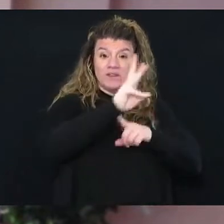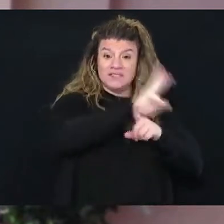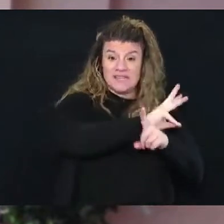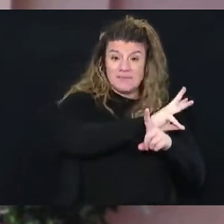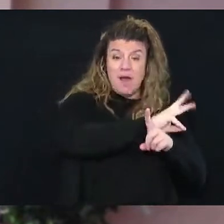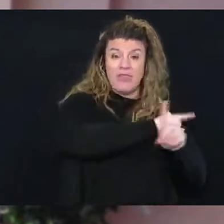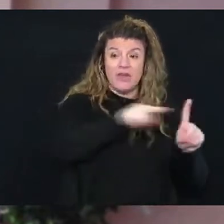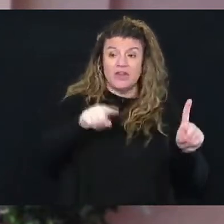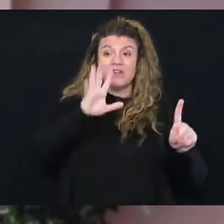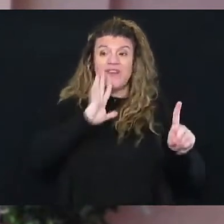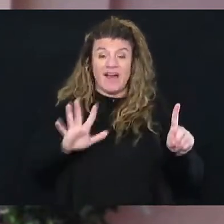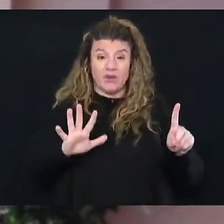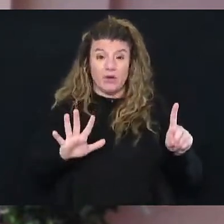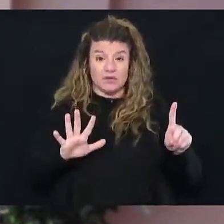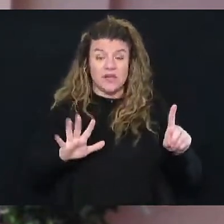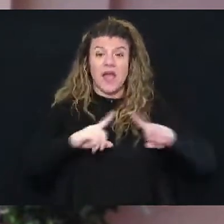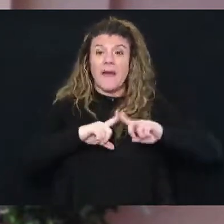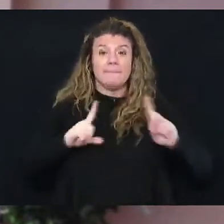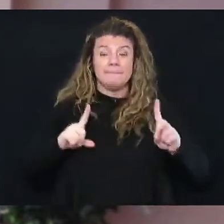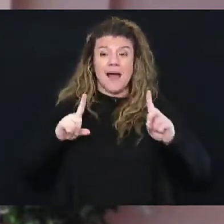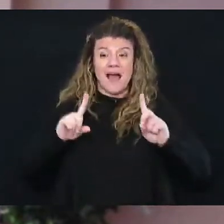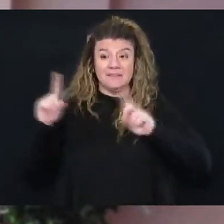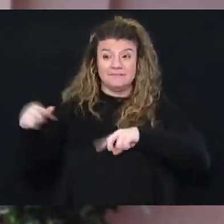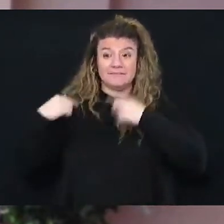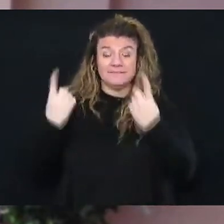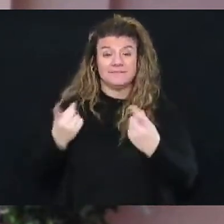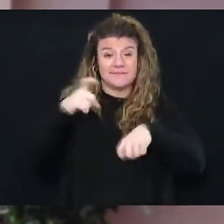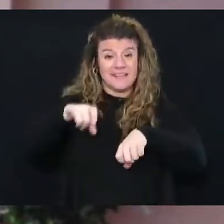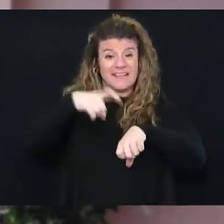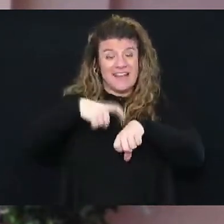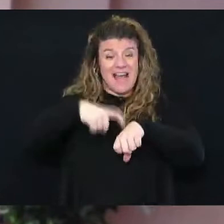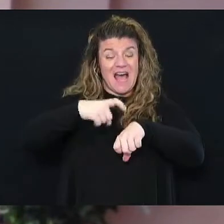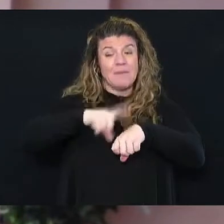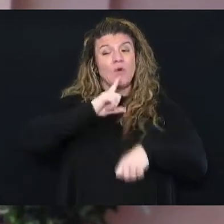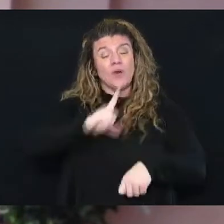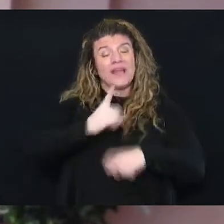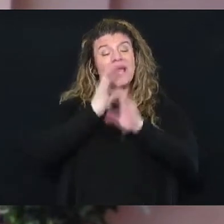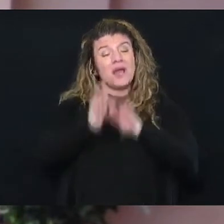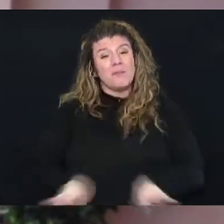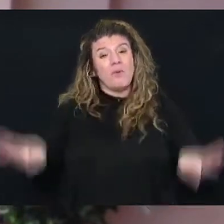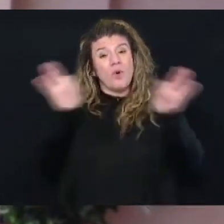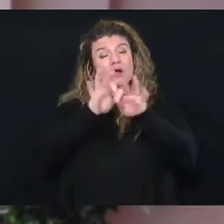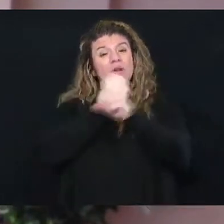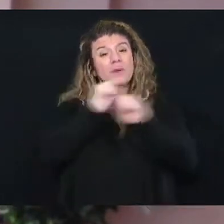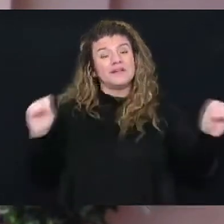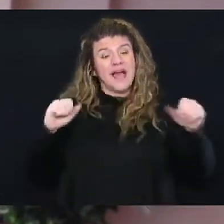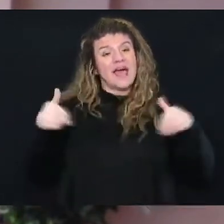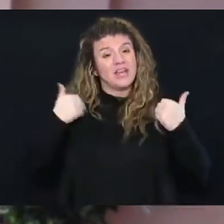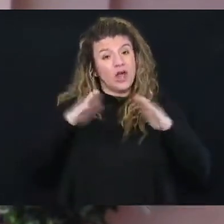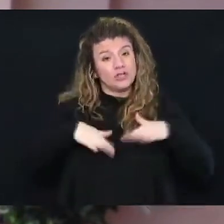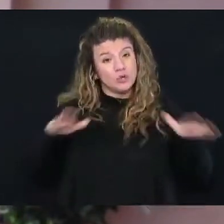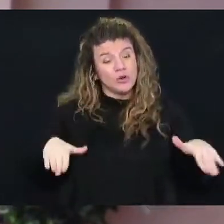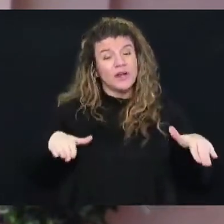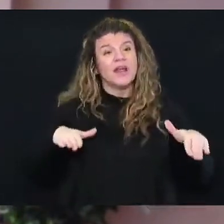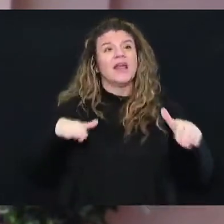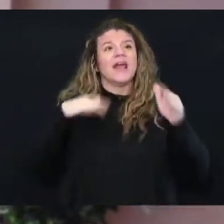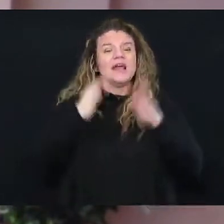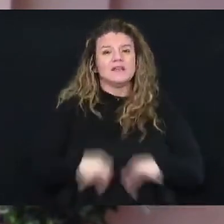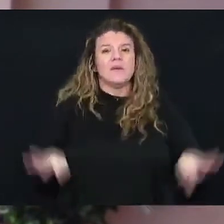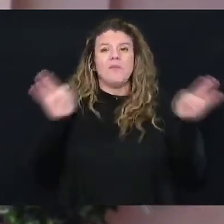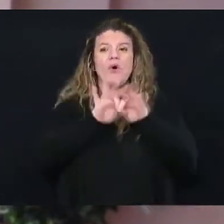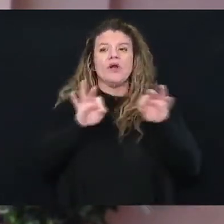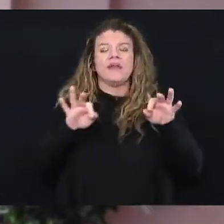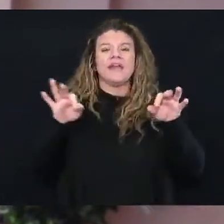to 5-year-olds. But in the meantime, really important to protect younger children, and really important to get the whole